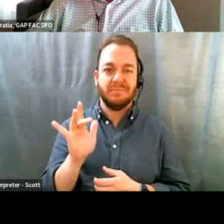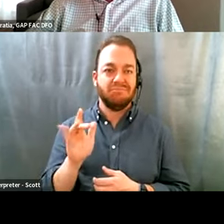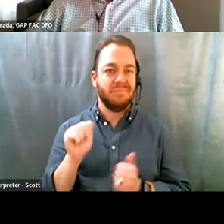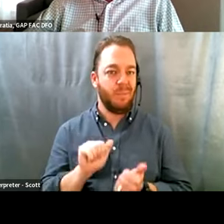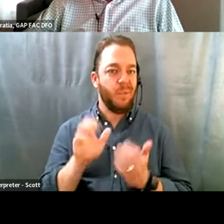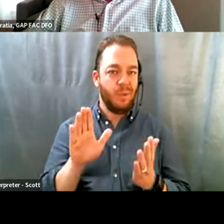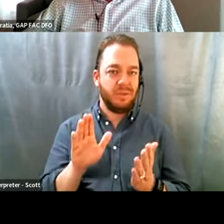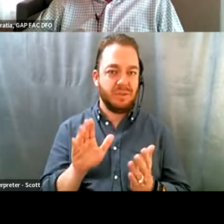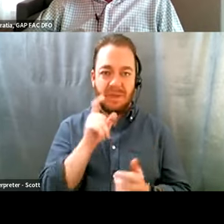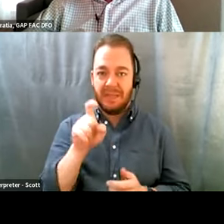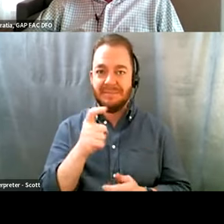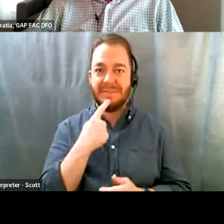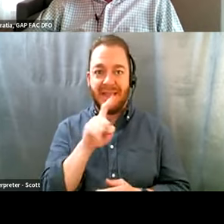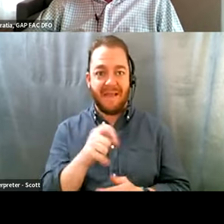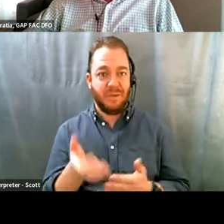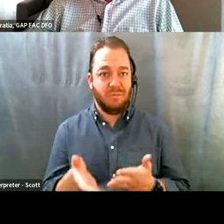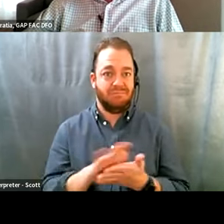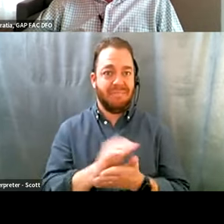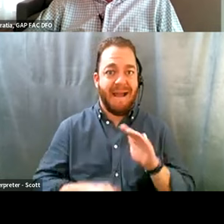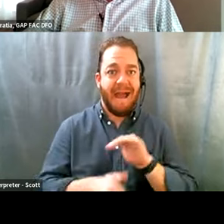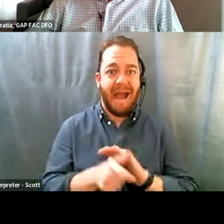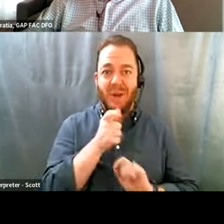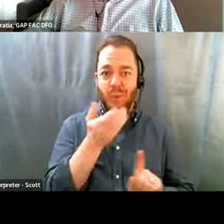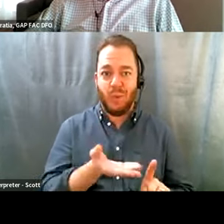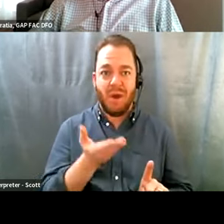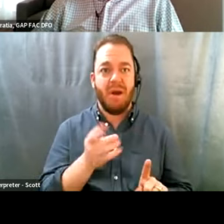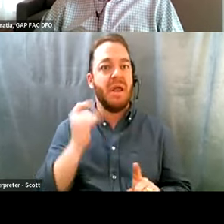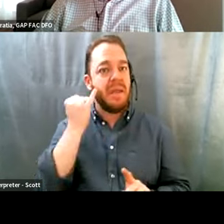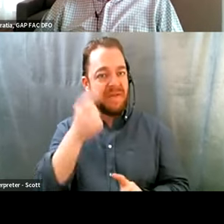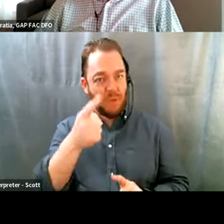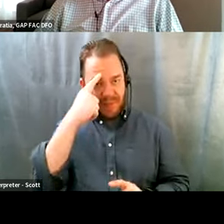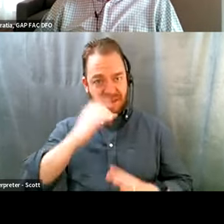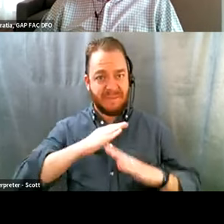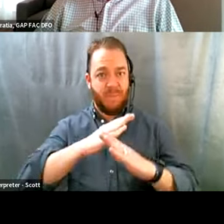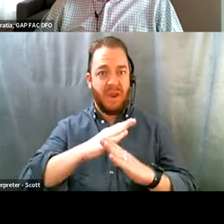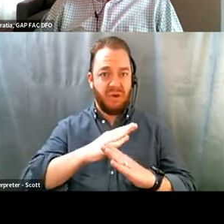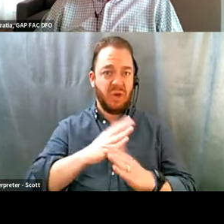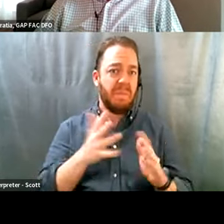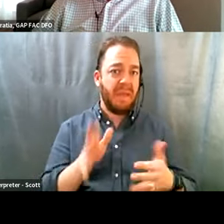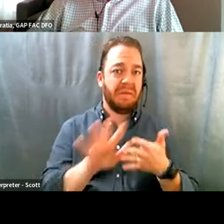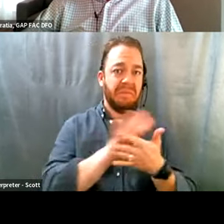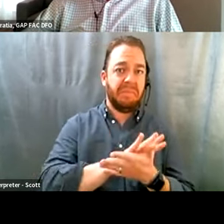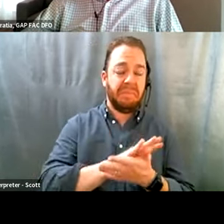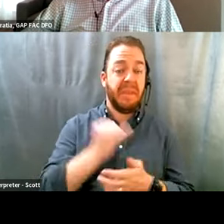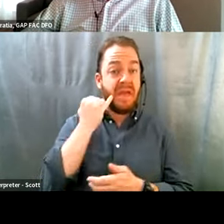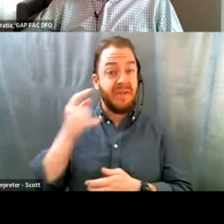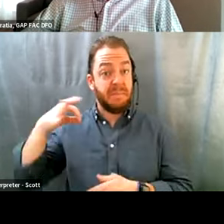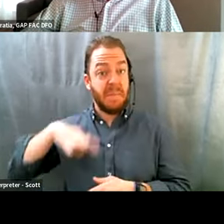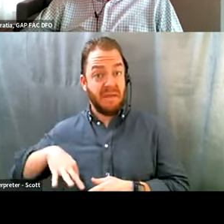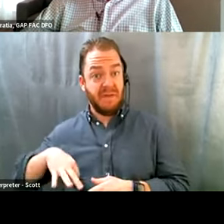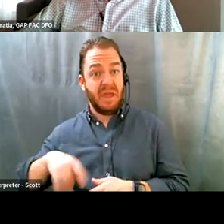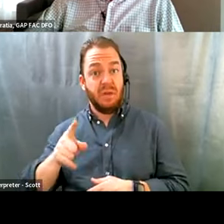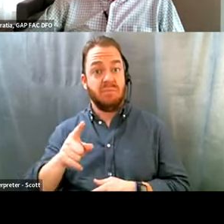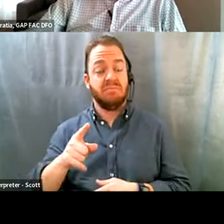going about it. I'm not saying you have to hide who you are, but just only if you think that's a barrier. But if you think it's a benefit, especially if you are doing something